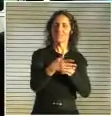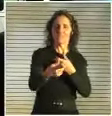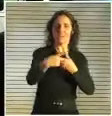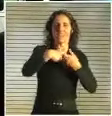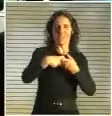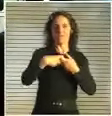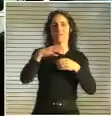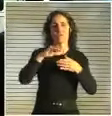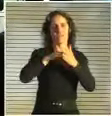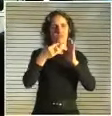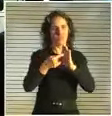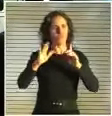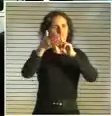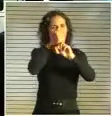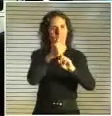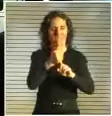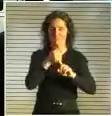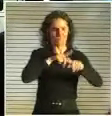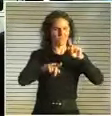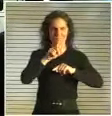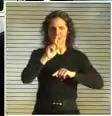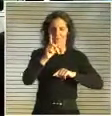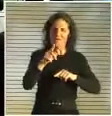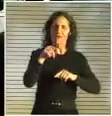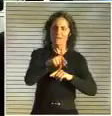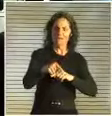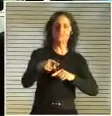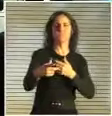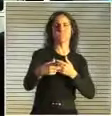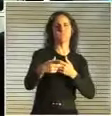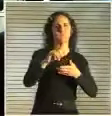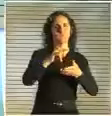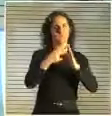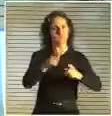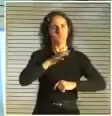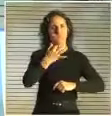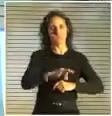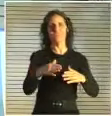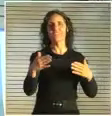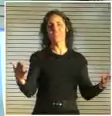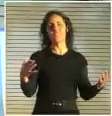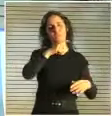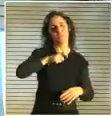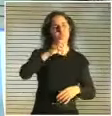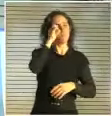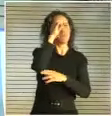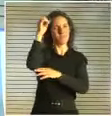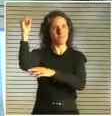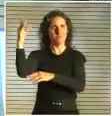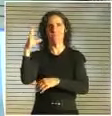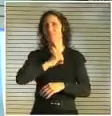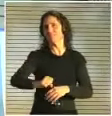we have assembled here a fabulous, what I've been calling today, a very strong dream team of leaders